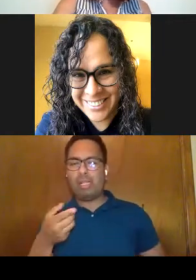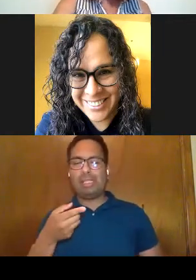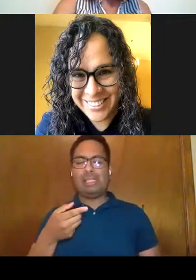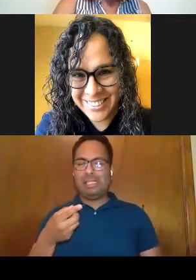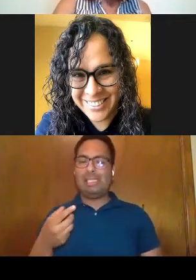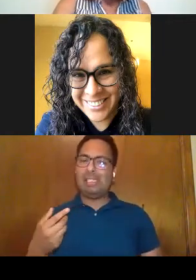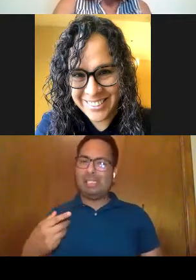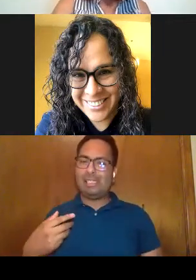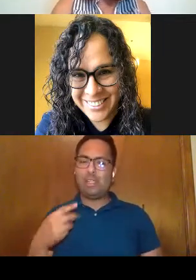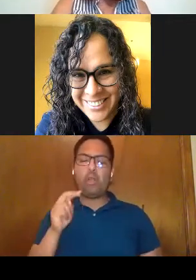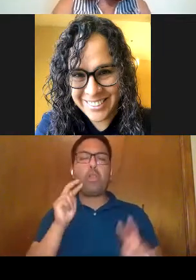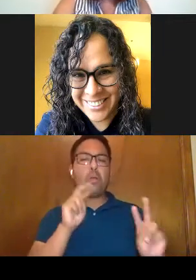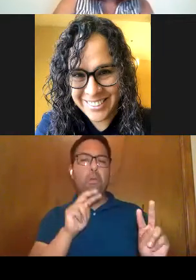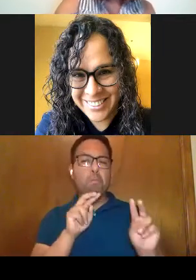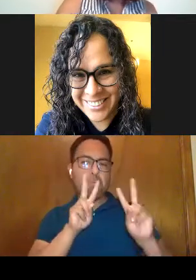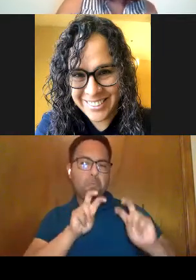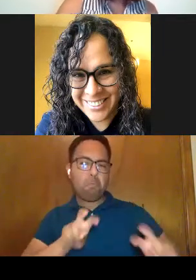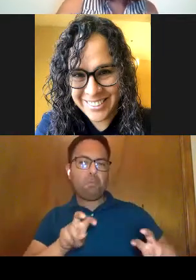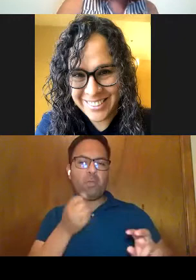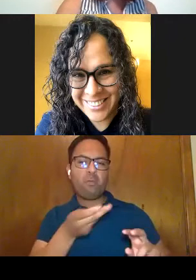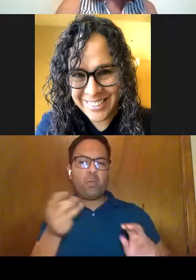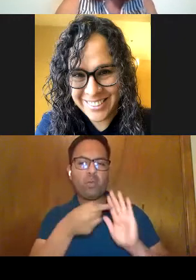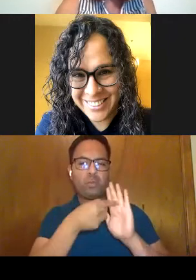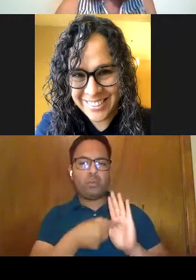Let's take a look at some examples here.